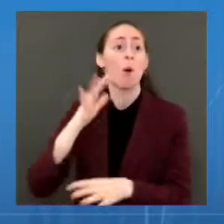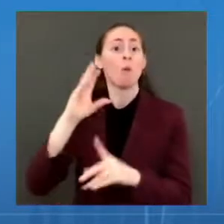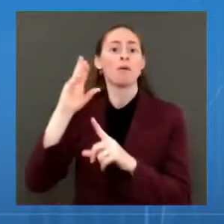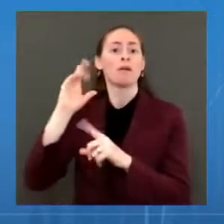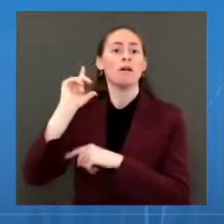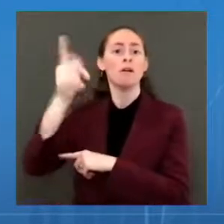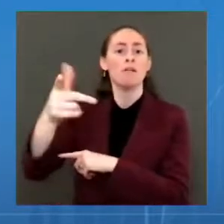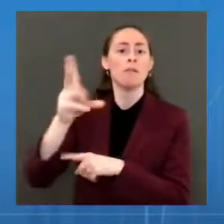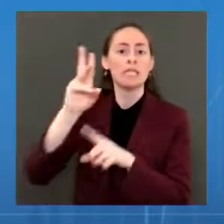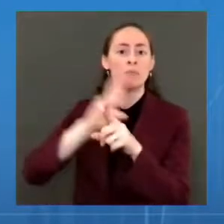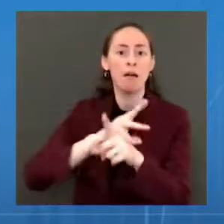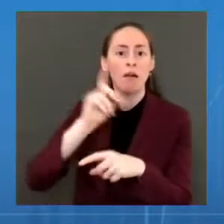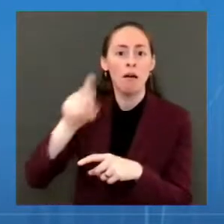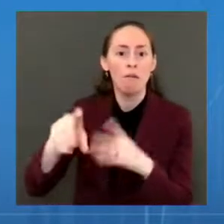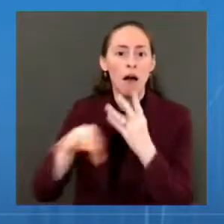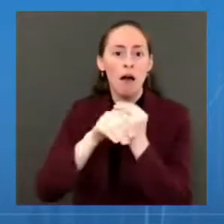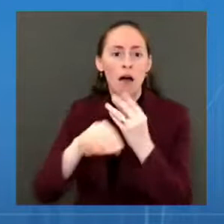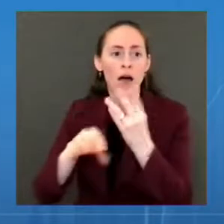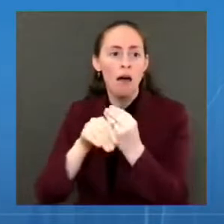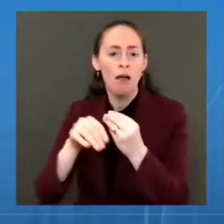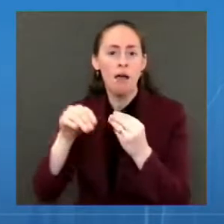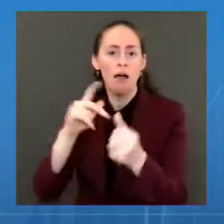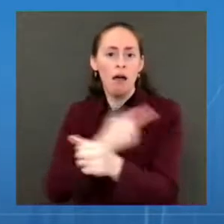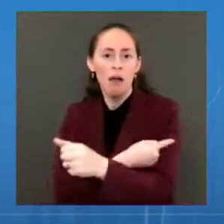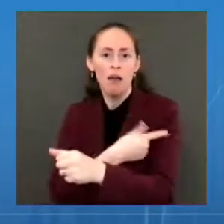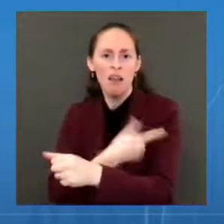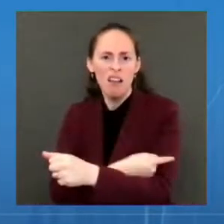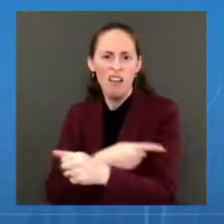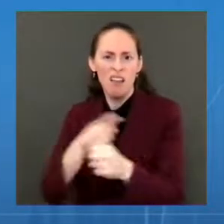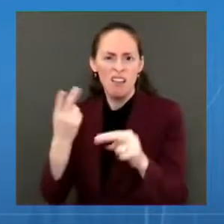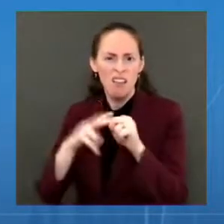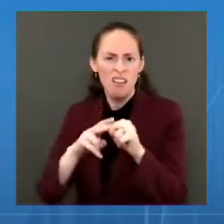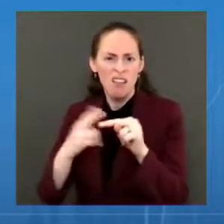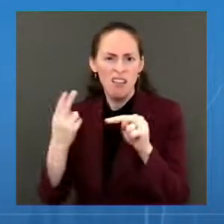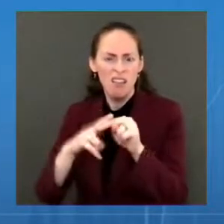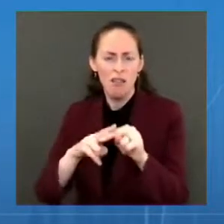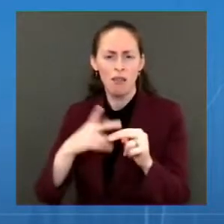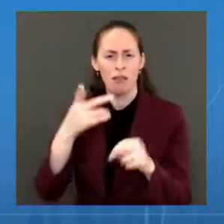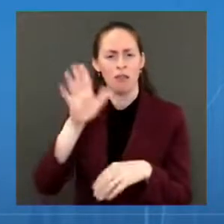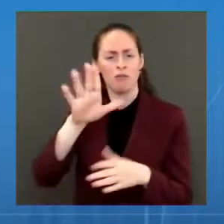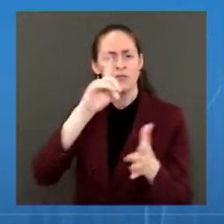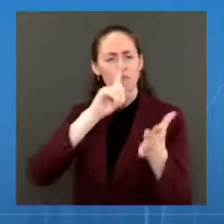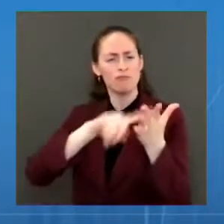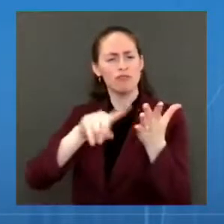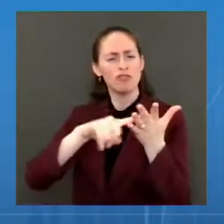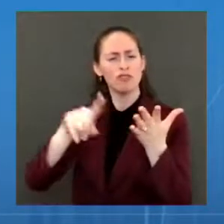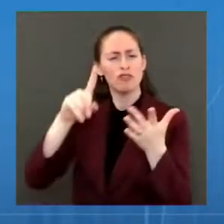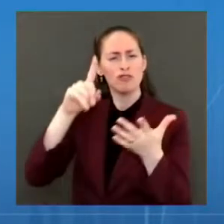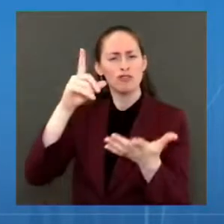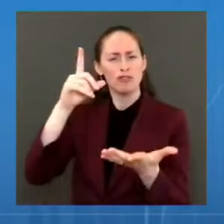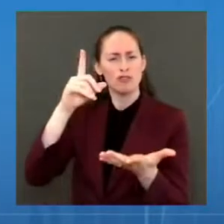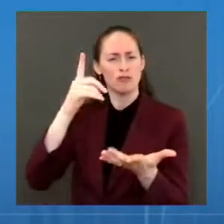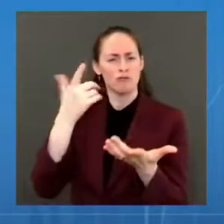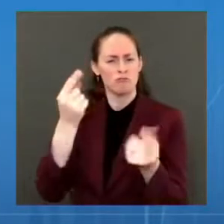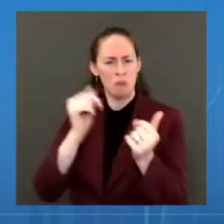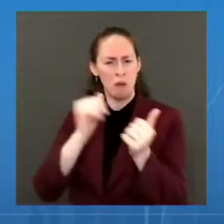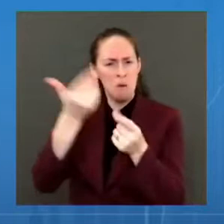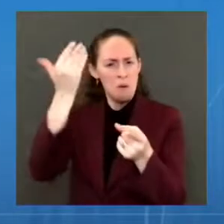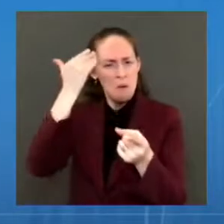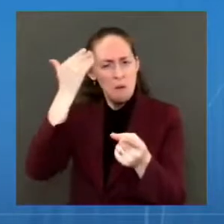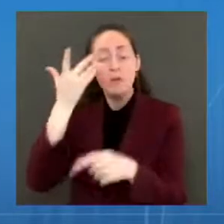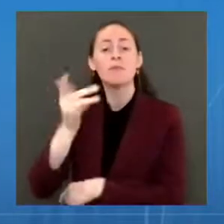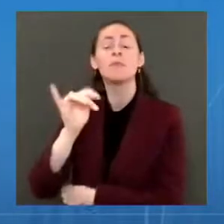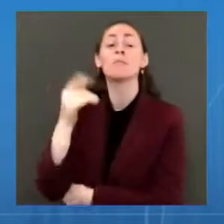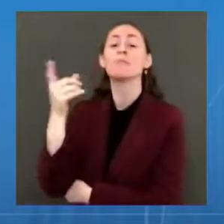the research shows and what your expectation is for that. And then for Dr. Walensky, vaccination has become a